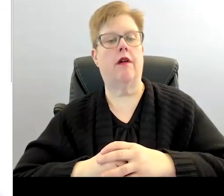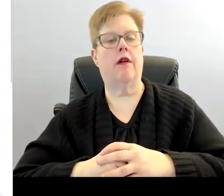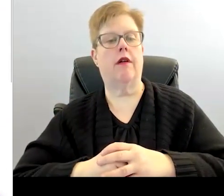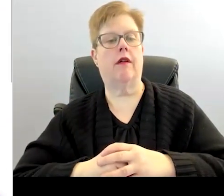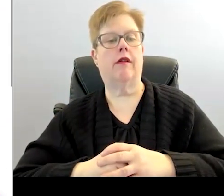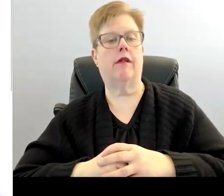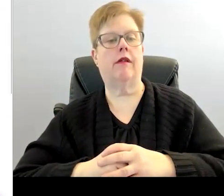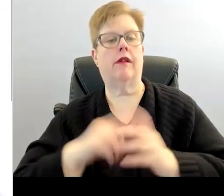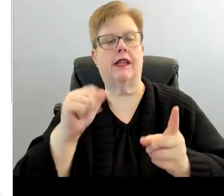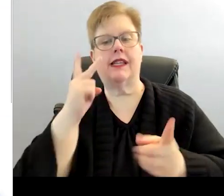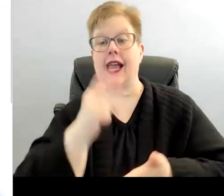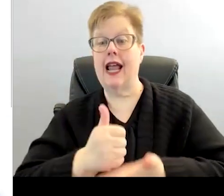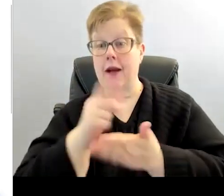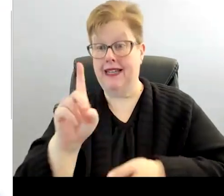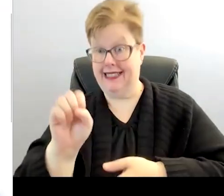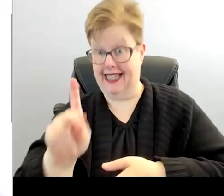and as you can see, the help desk.